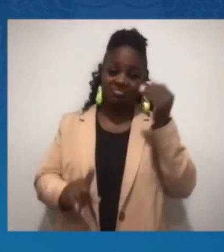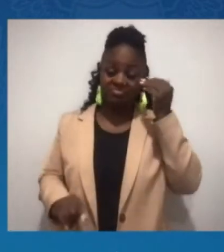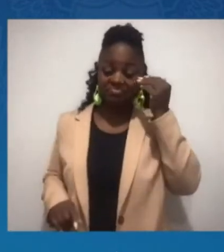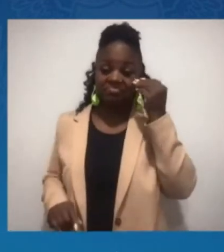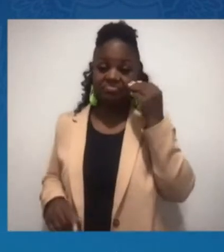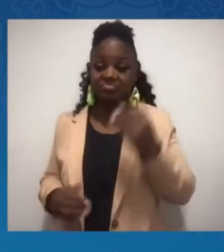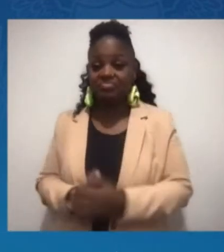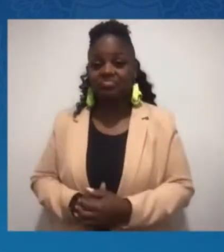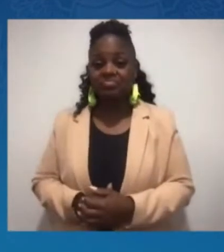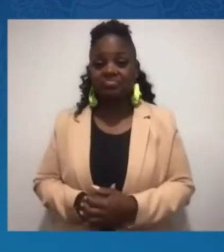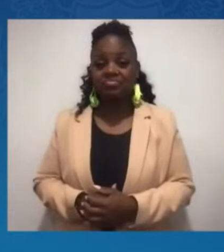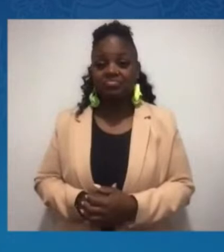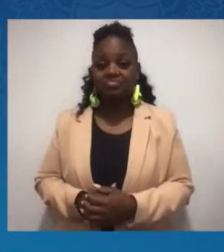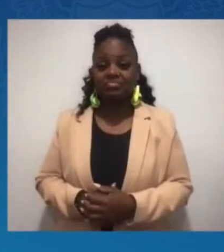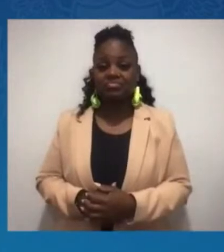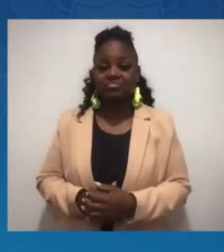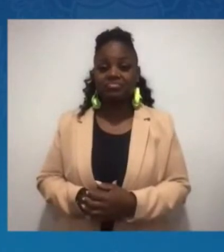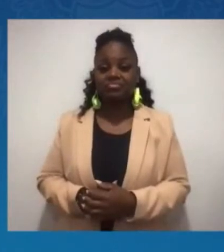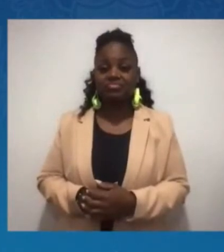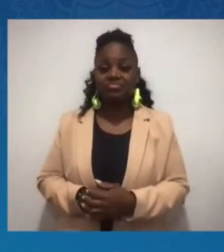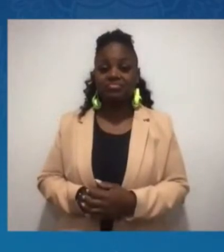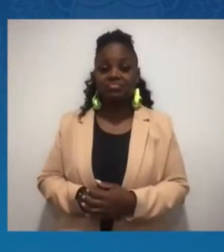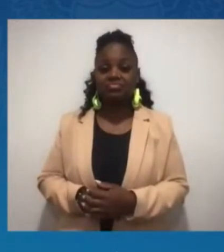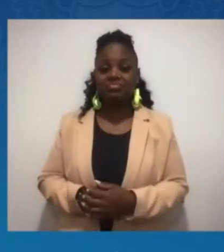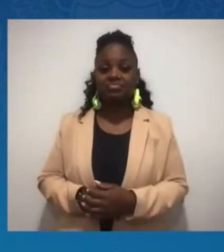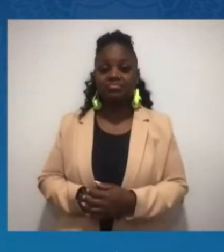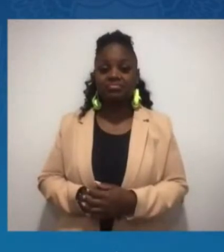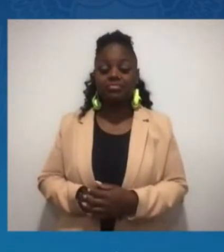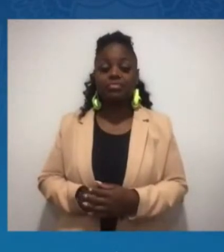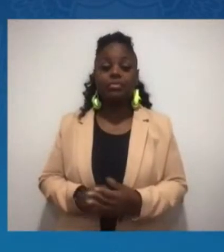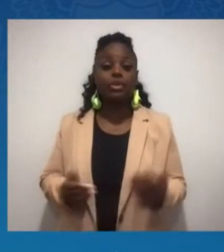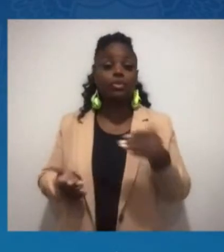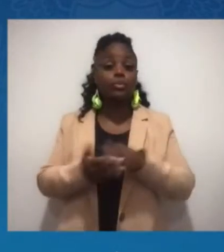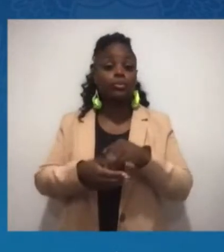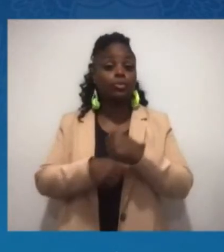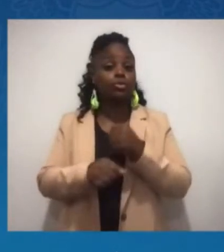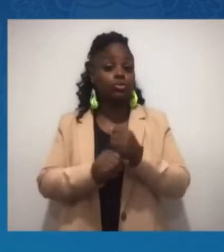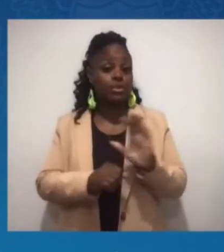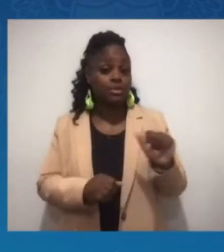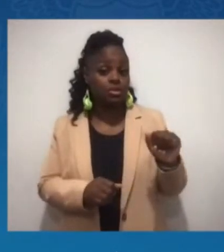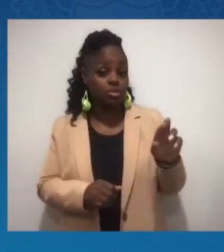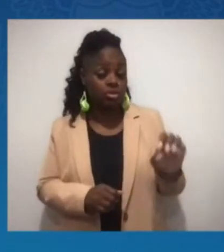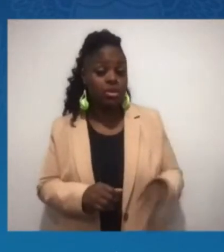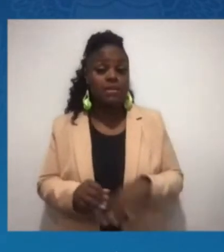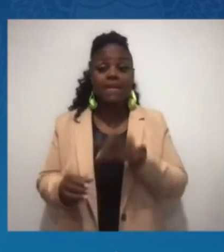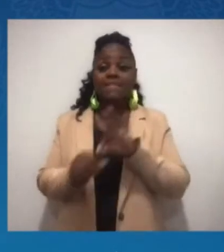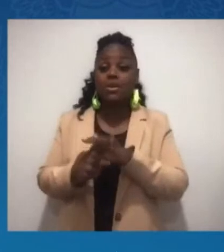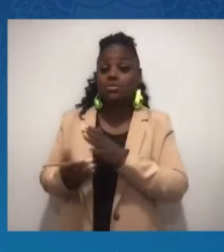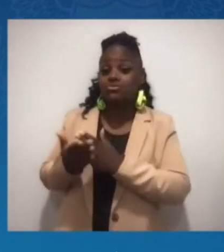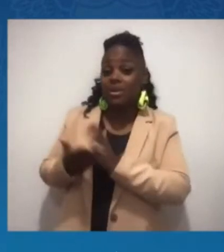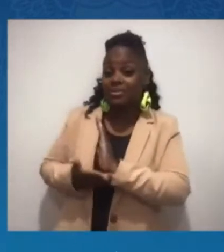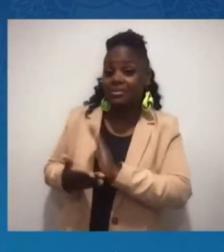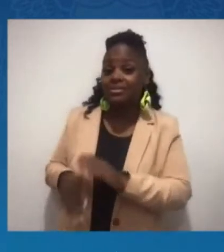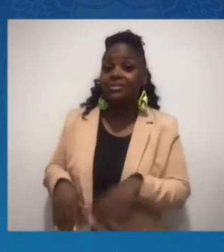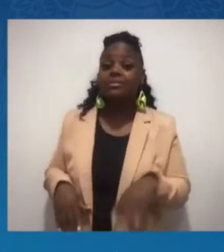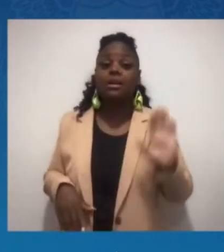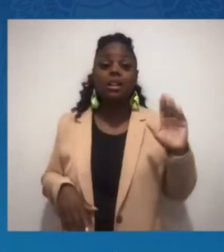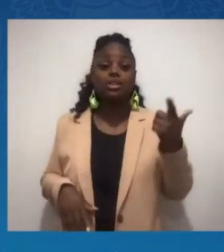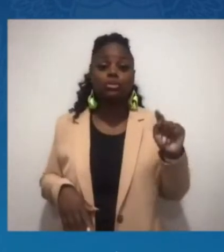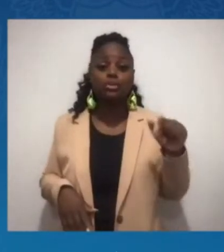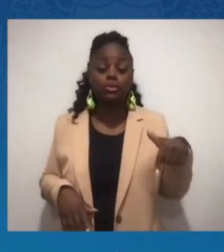rights, and LGBTQ? And you would not be surprised. And sadly, this state